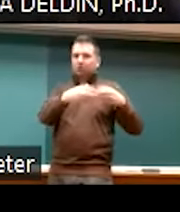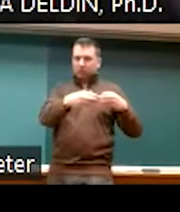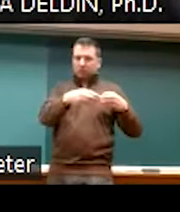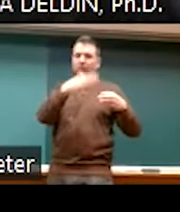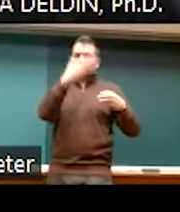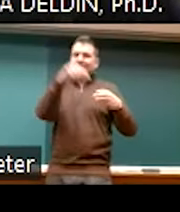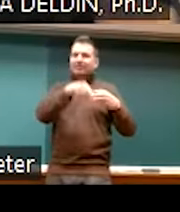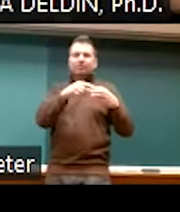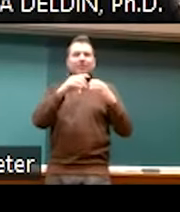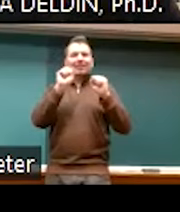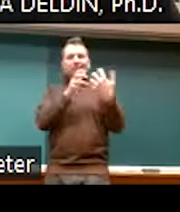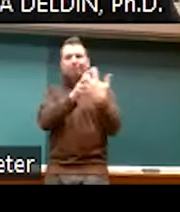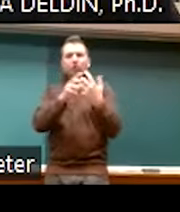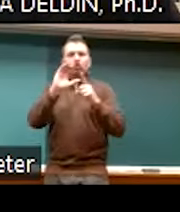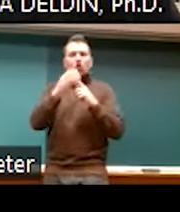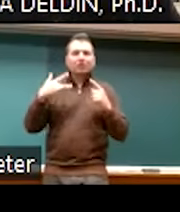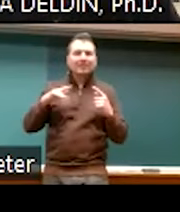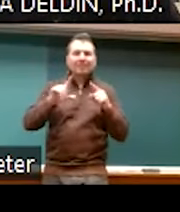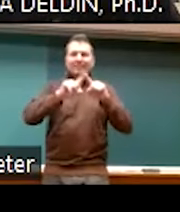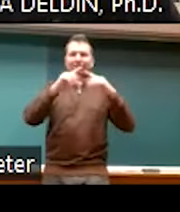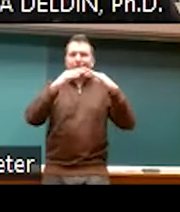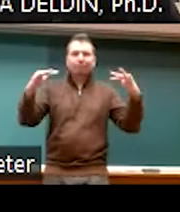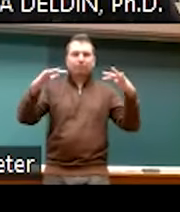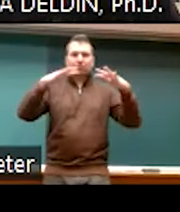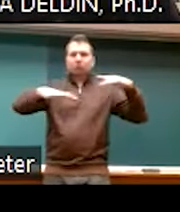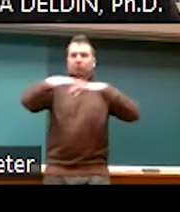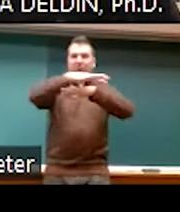and empathetic audience because they're coming from the same